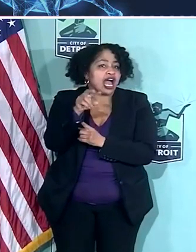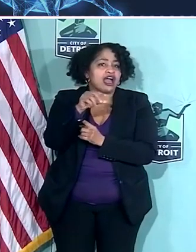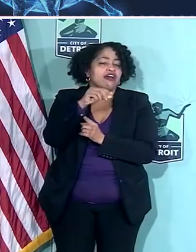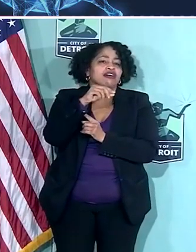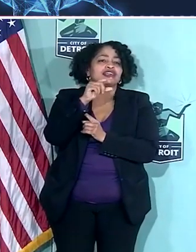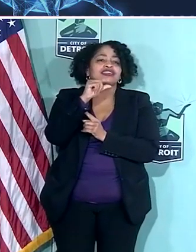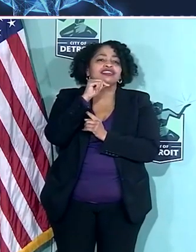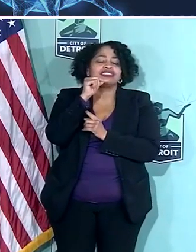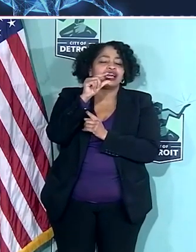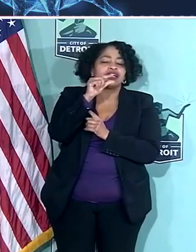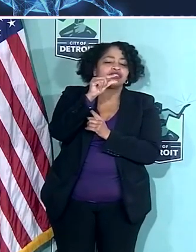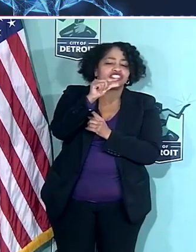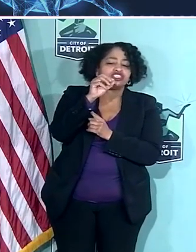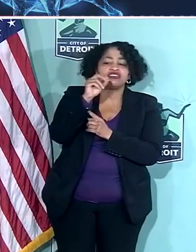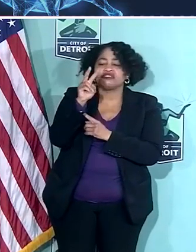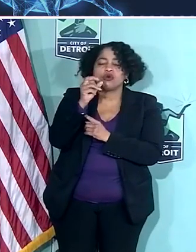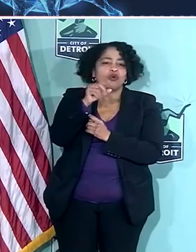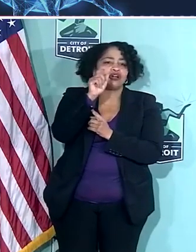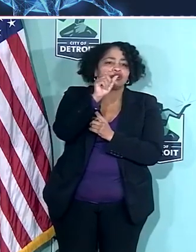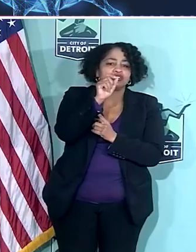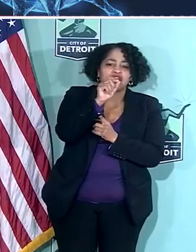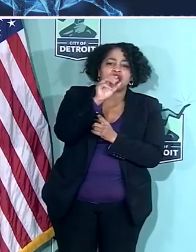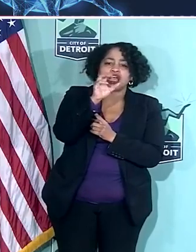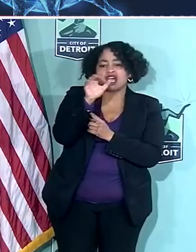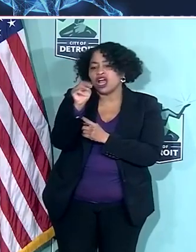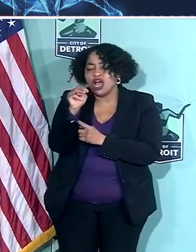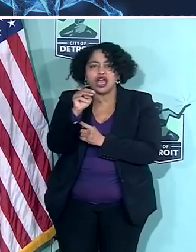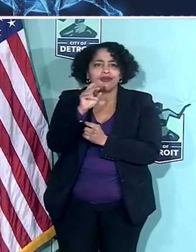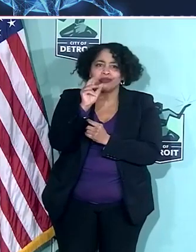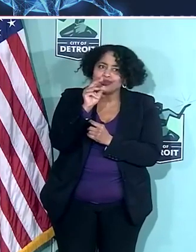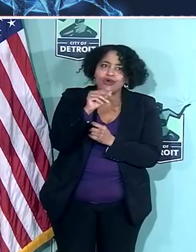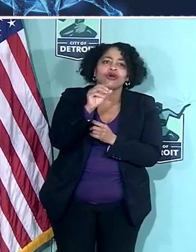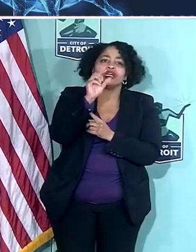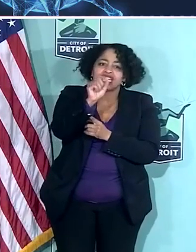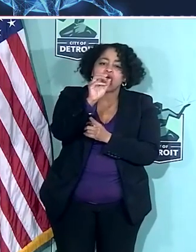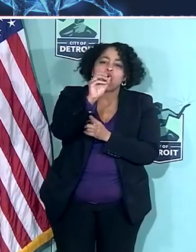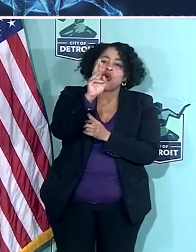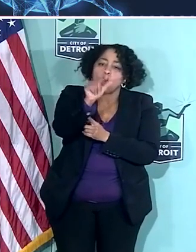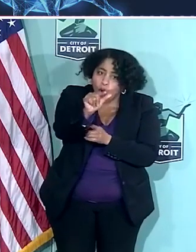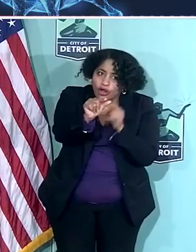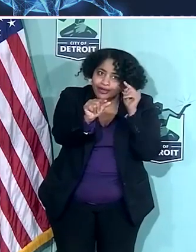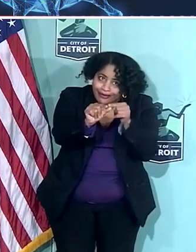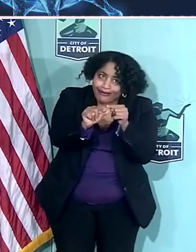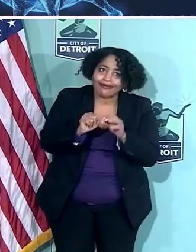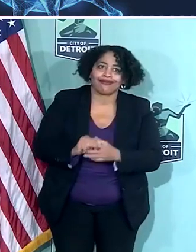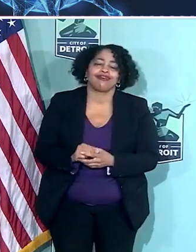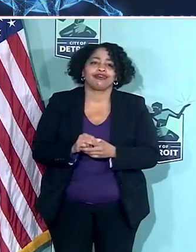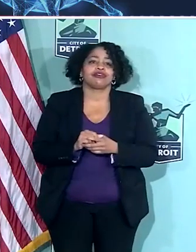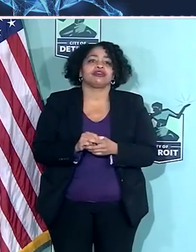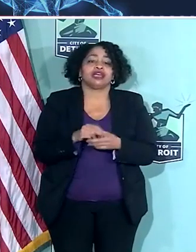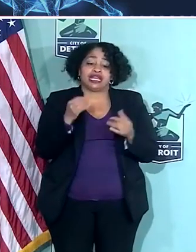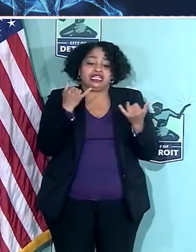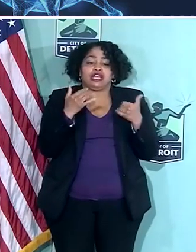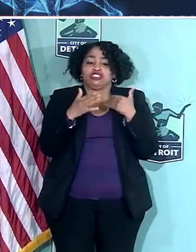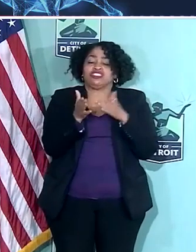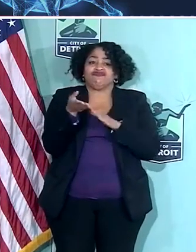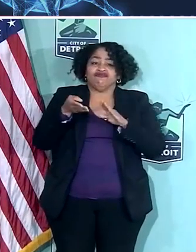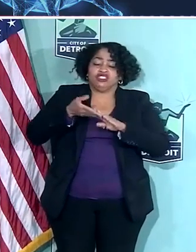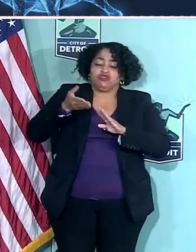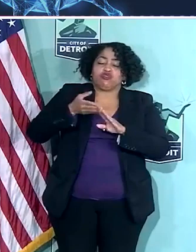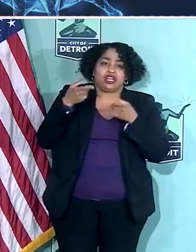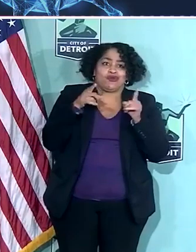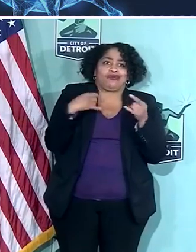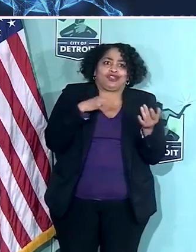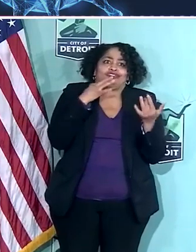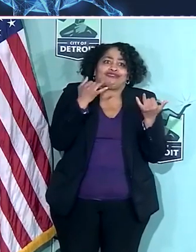a .org, O-R-G, and it's live now as we speak. As part of the opening safely measures, DTE and our